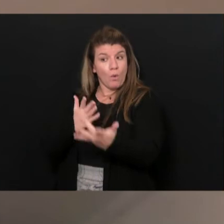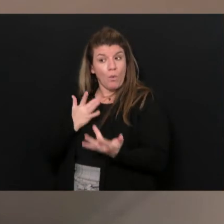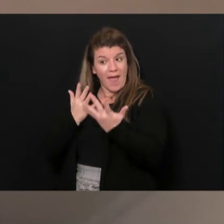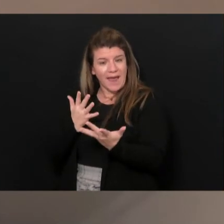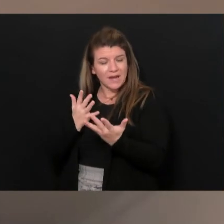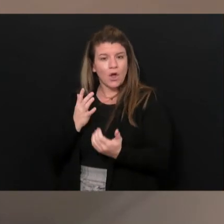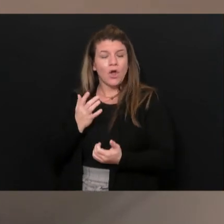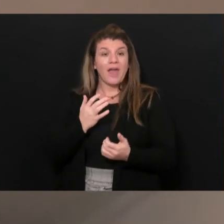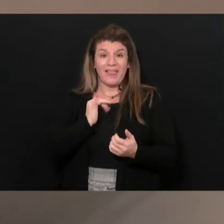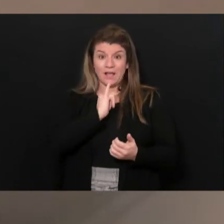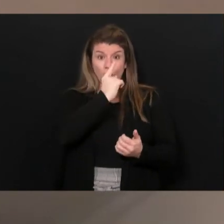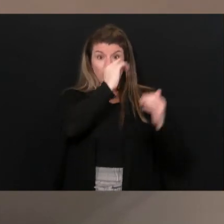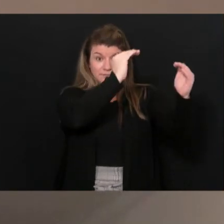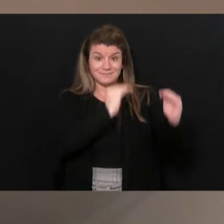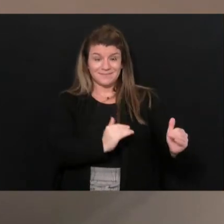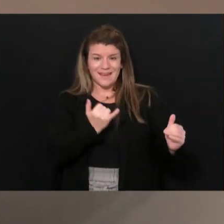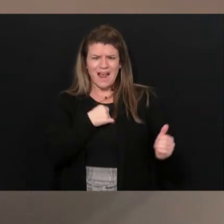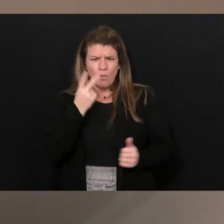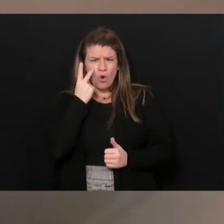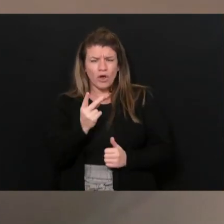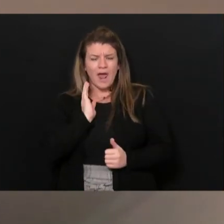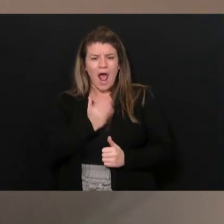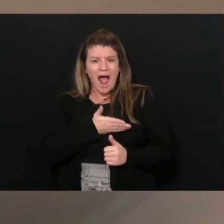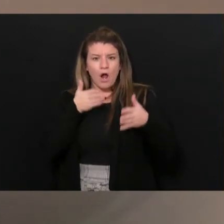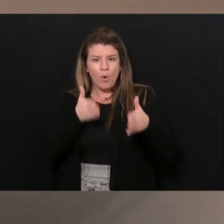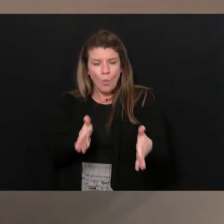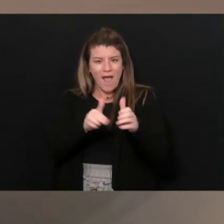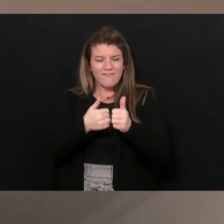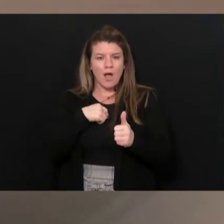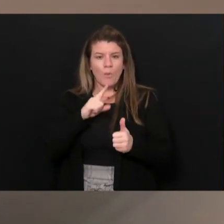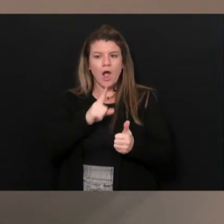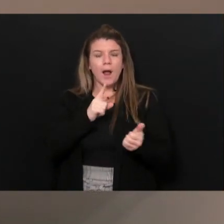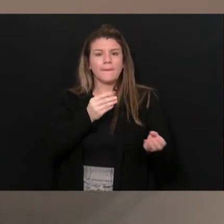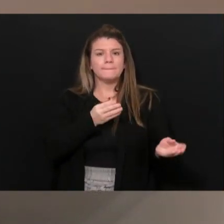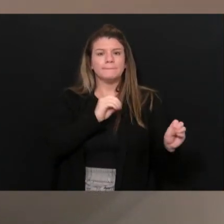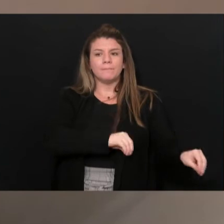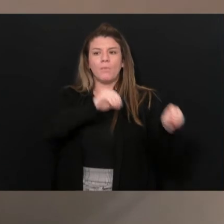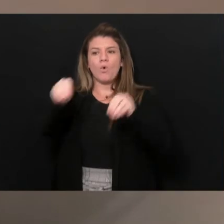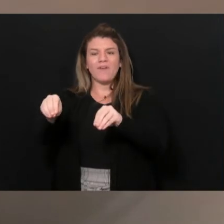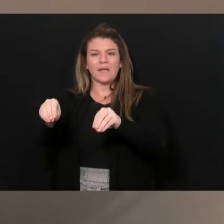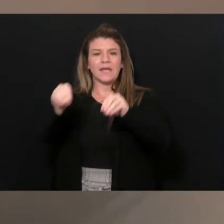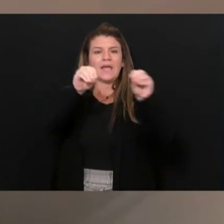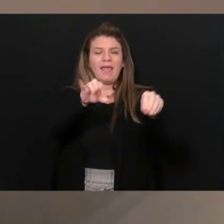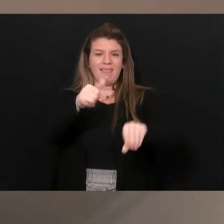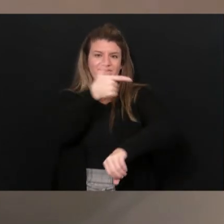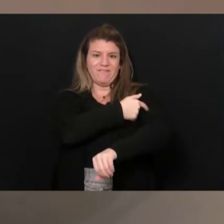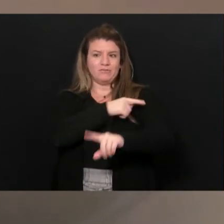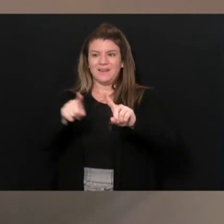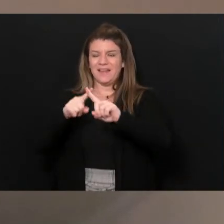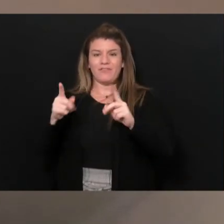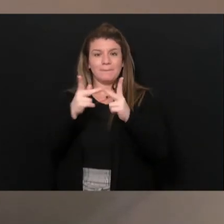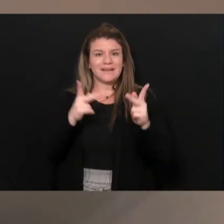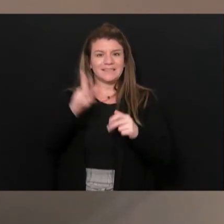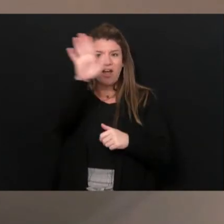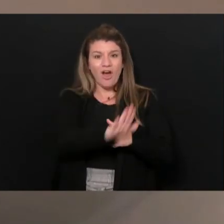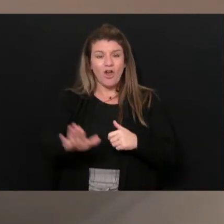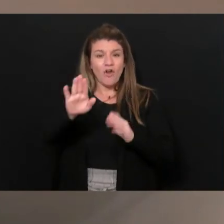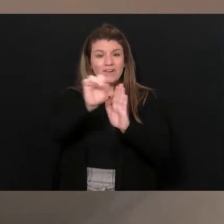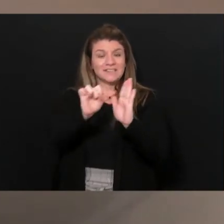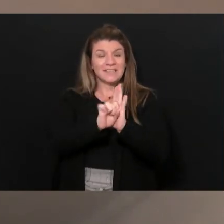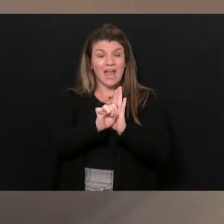the specific way that we're moving vaccine to different parts of West Virginia to be able to immunize our